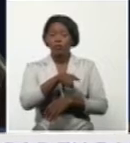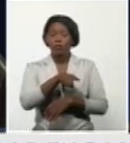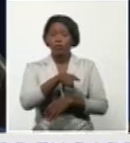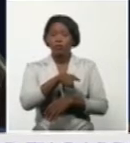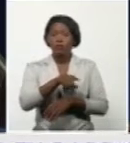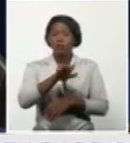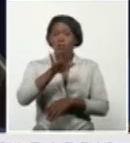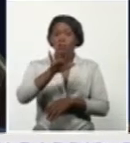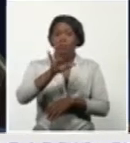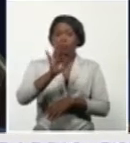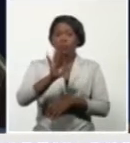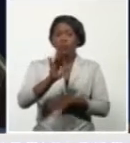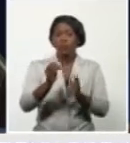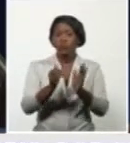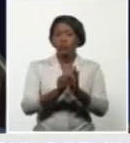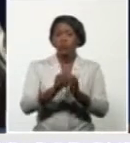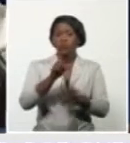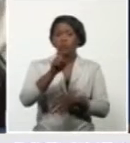with